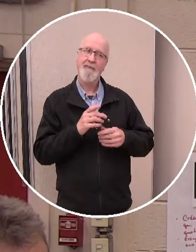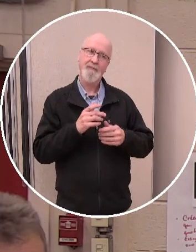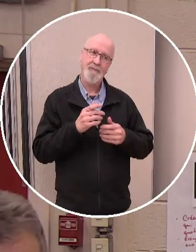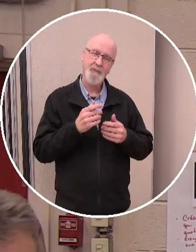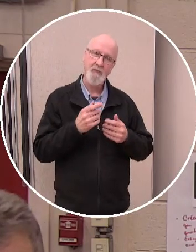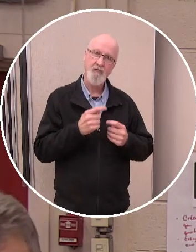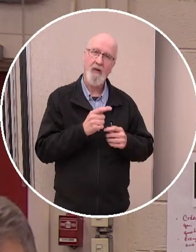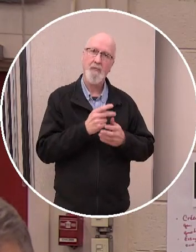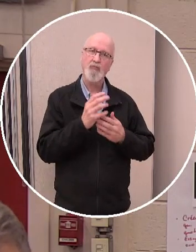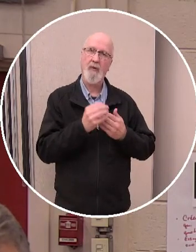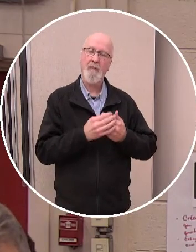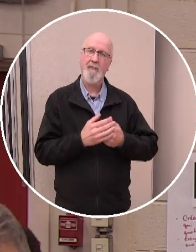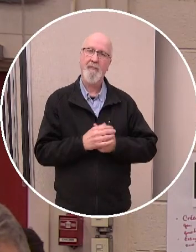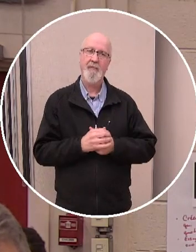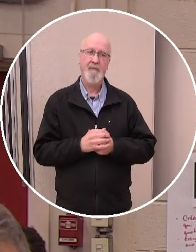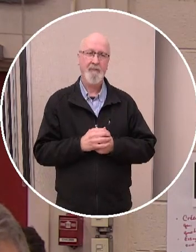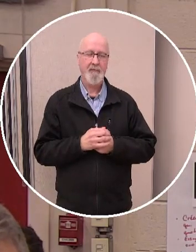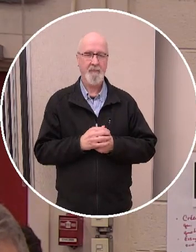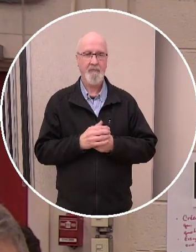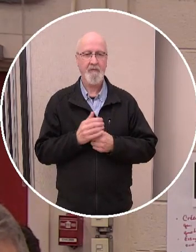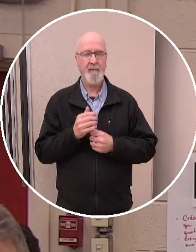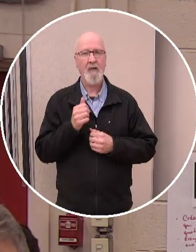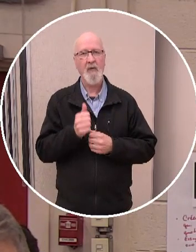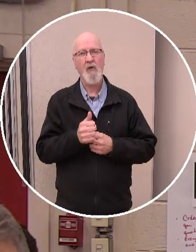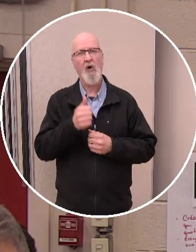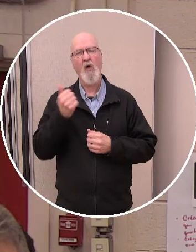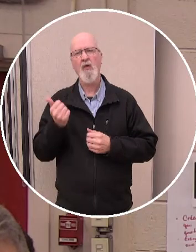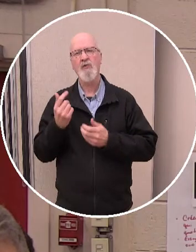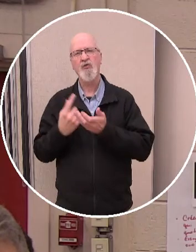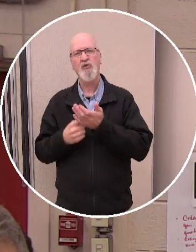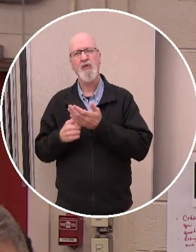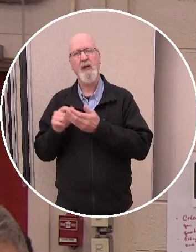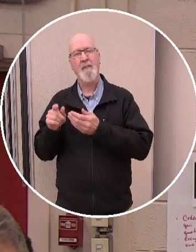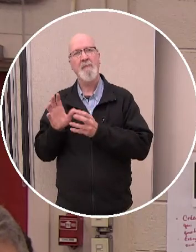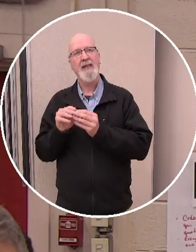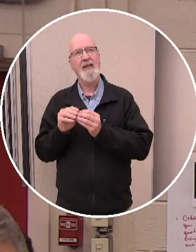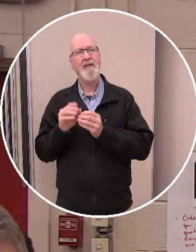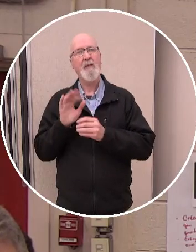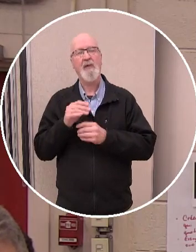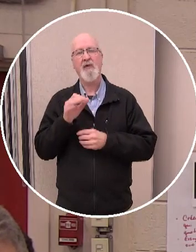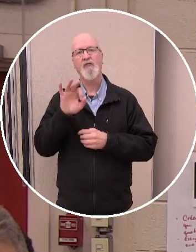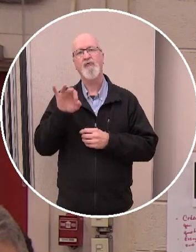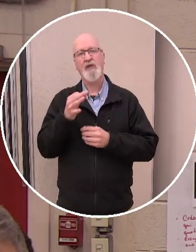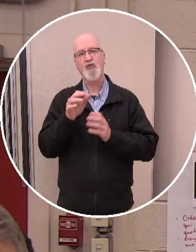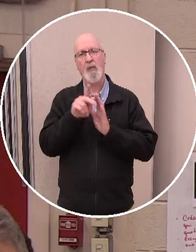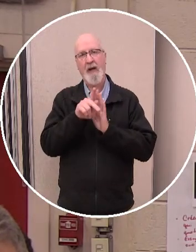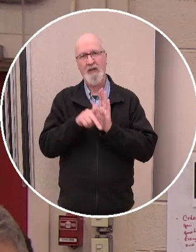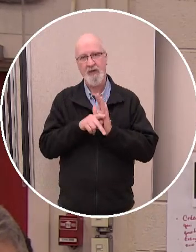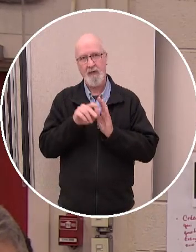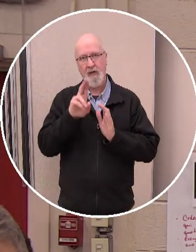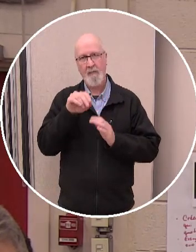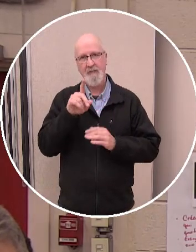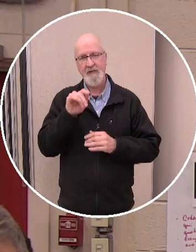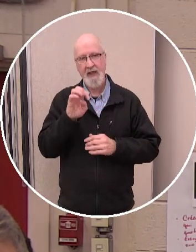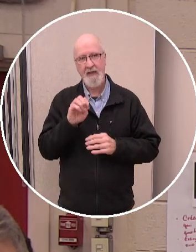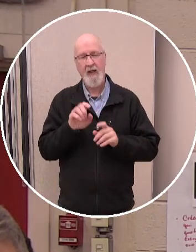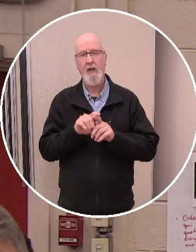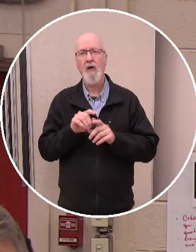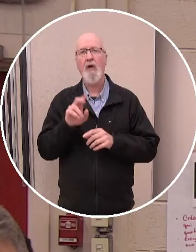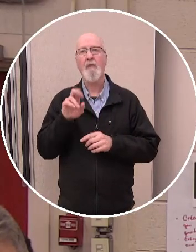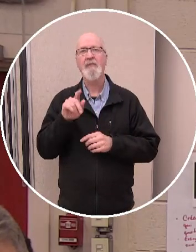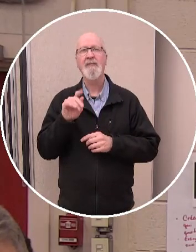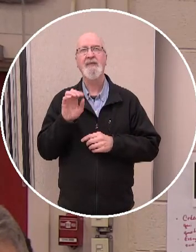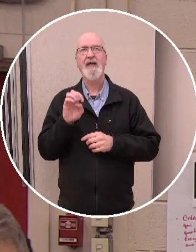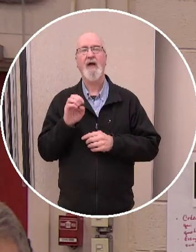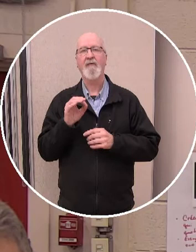Other items of discussion were the French policy update and the update on political